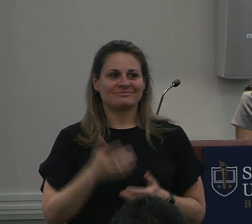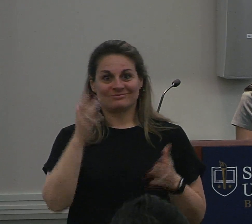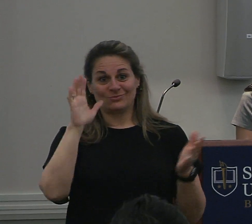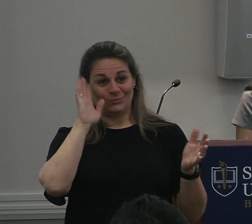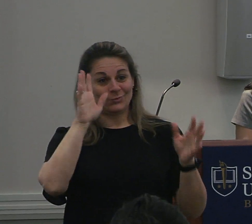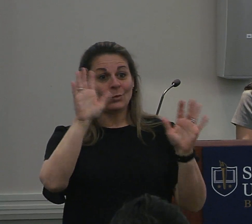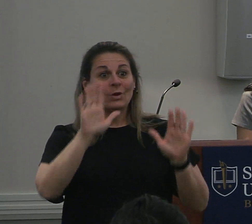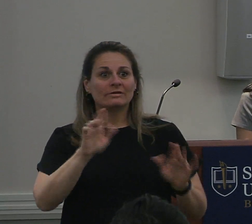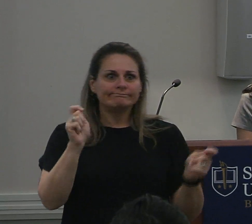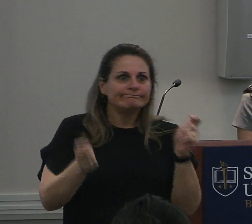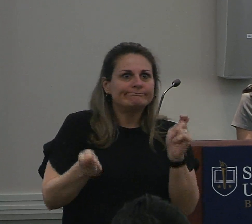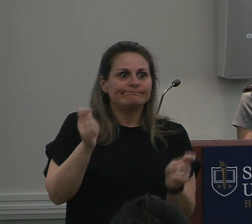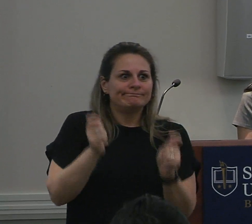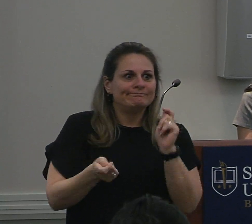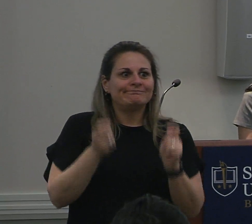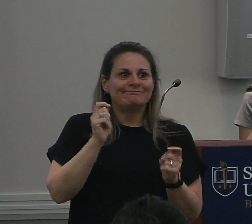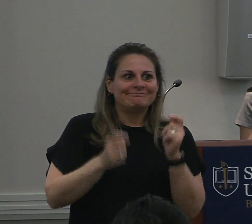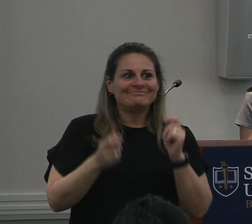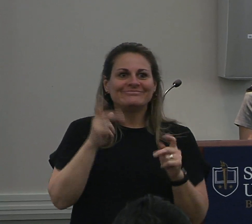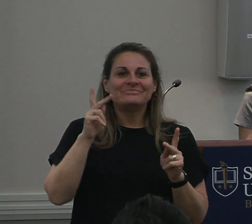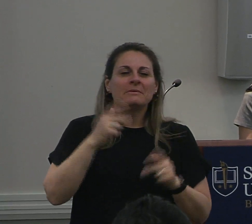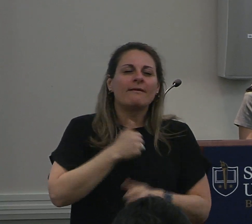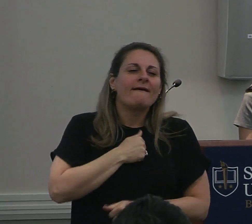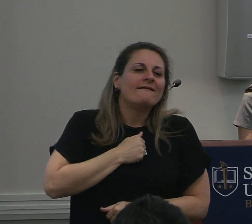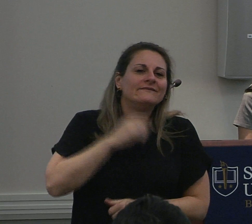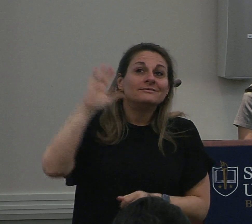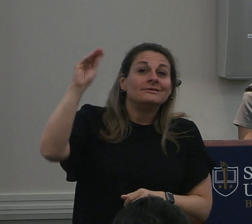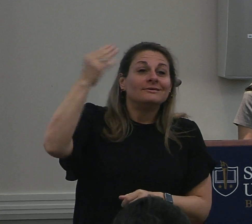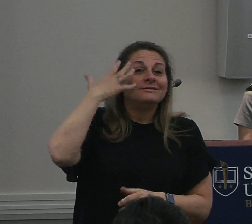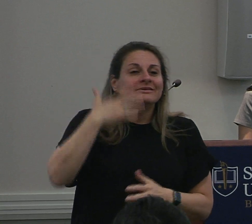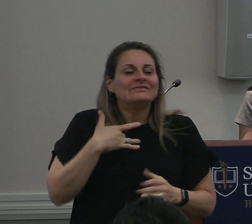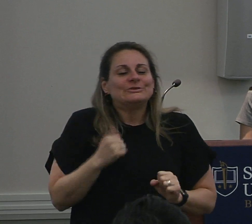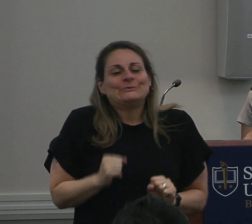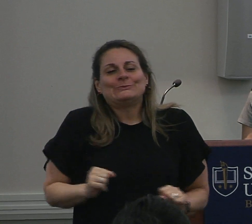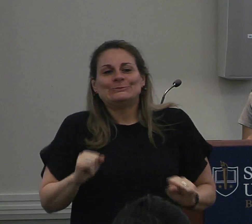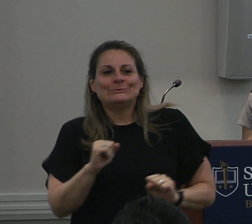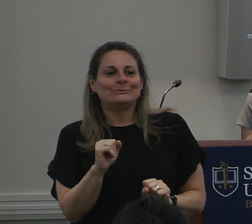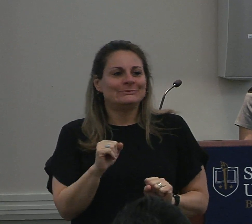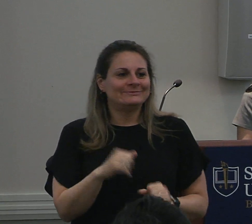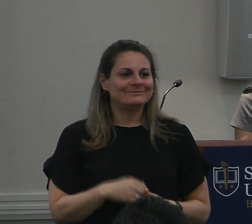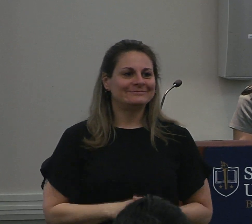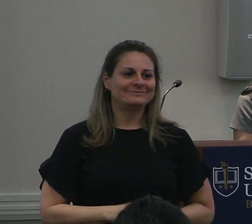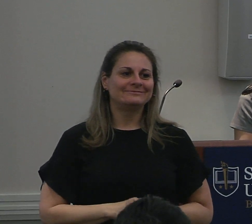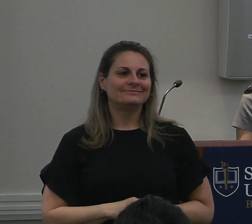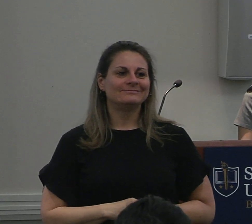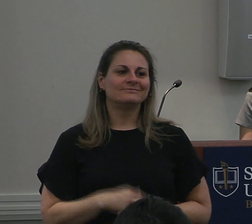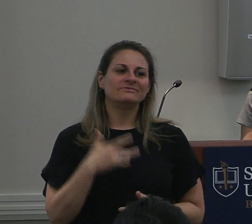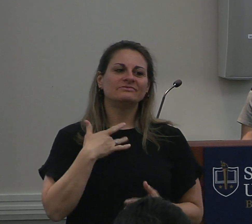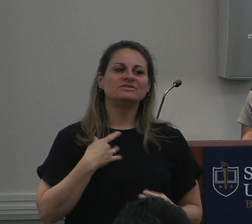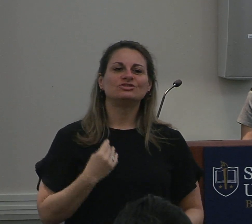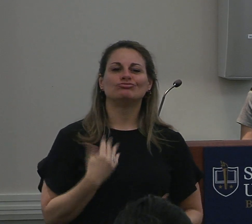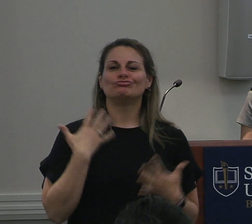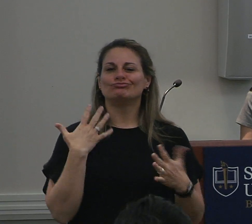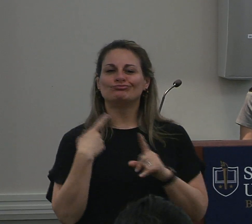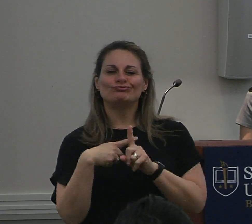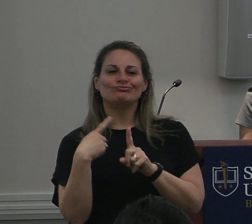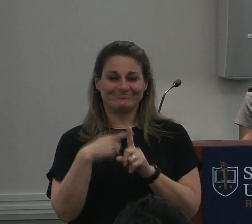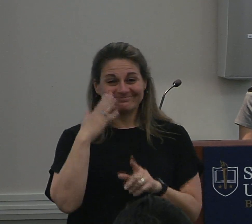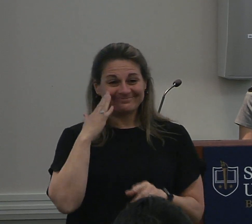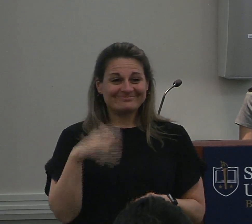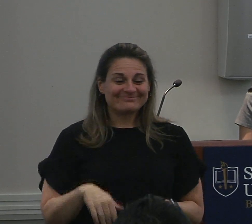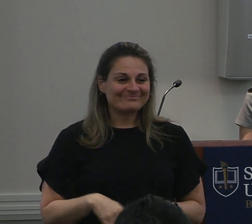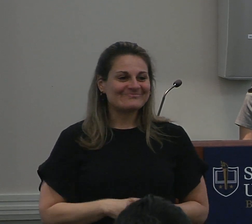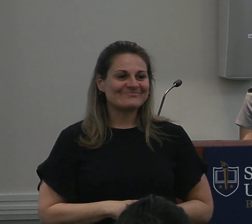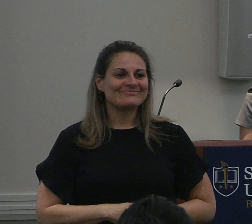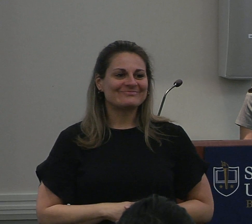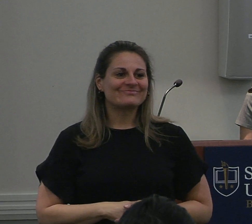finally arrive at this point in the calendar year when it warms up. Thank you so much to Commissioner Kosh and her entire team,